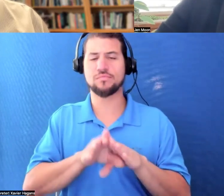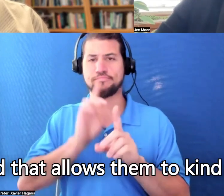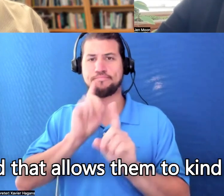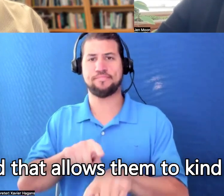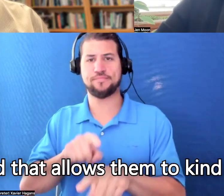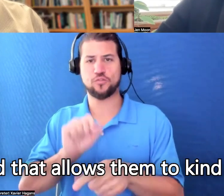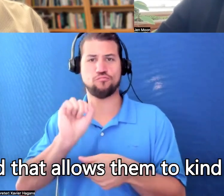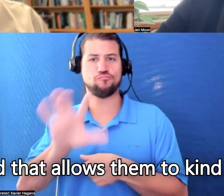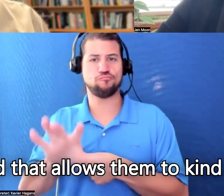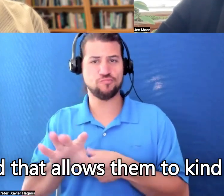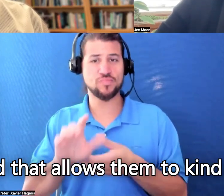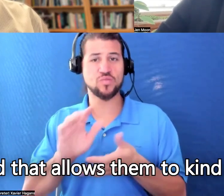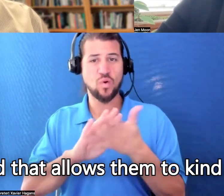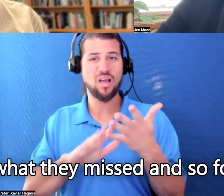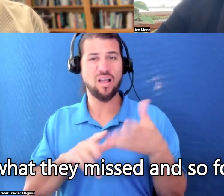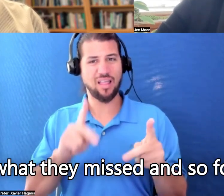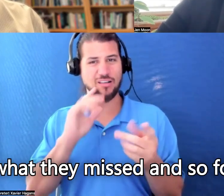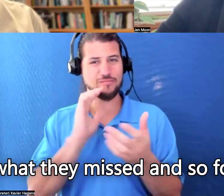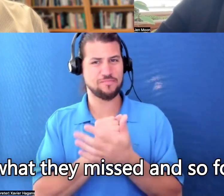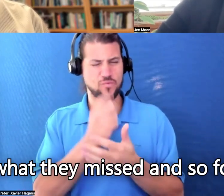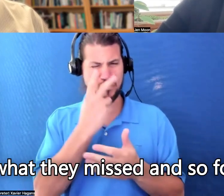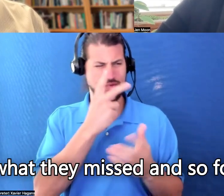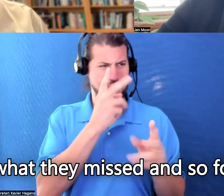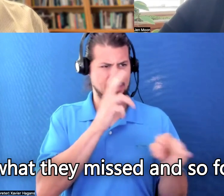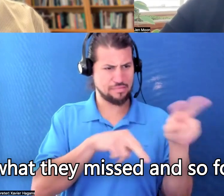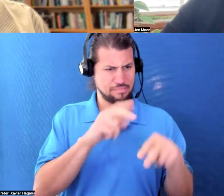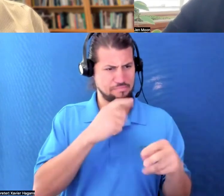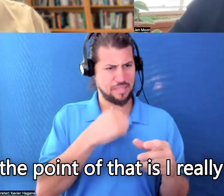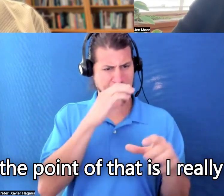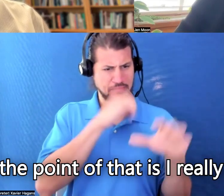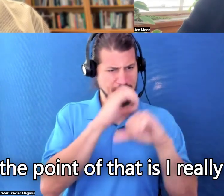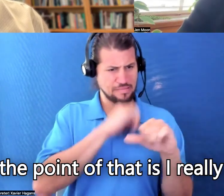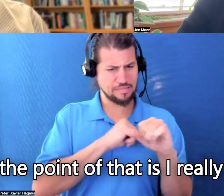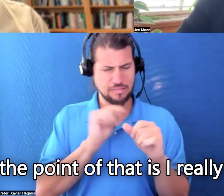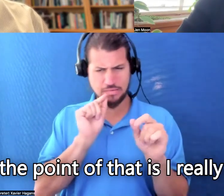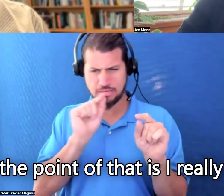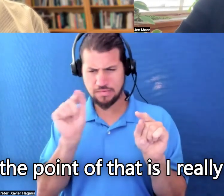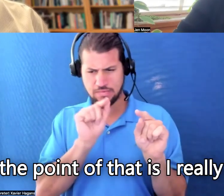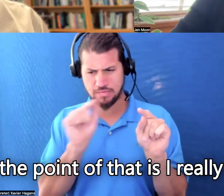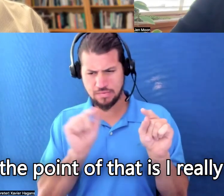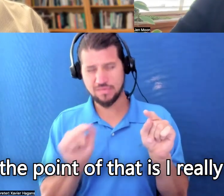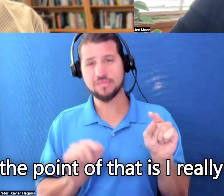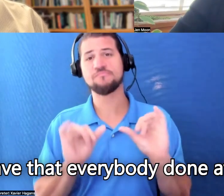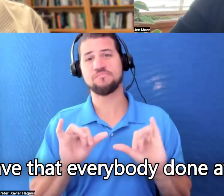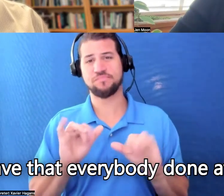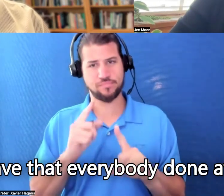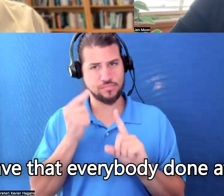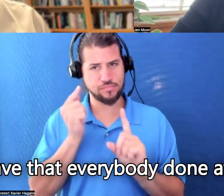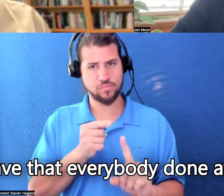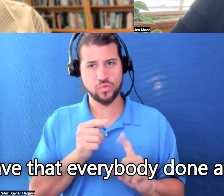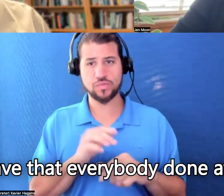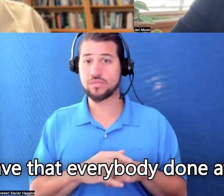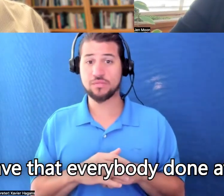And that allows them to kind of figure out what they missed and so forth. Okay, so the point of that is I really do need to